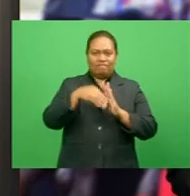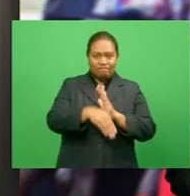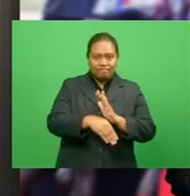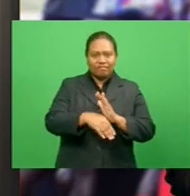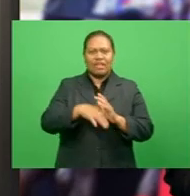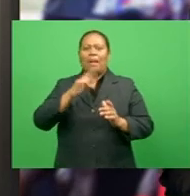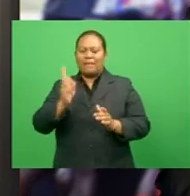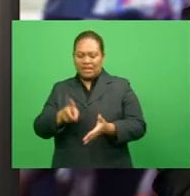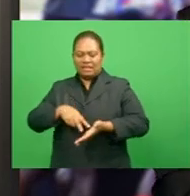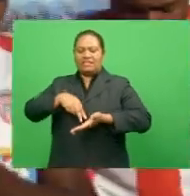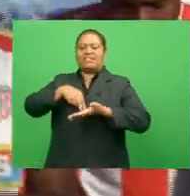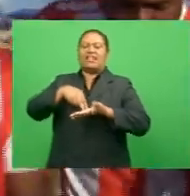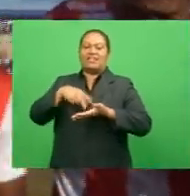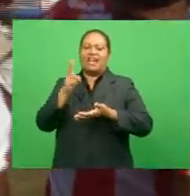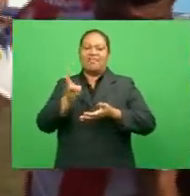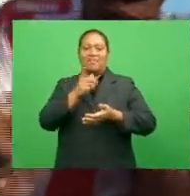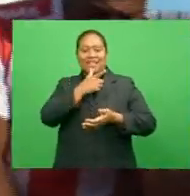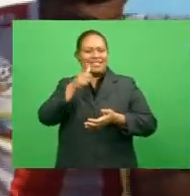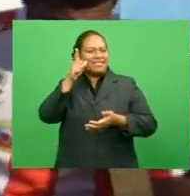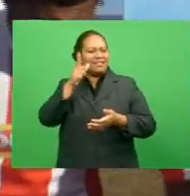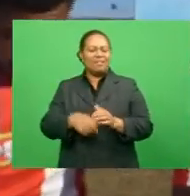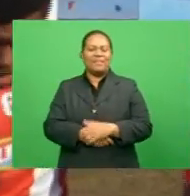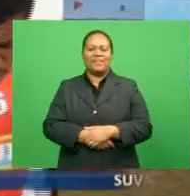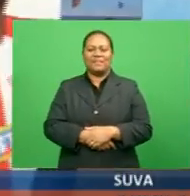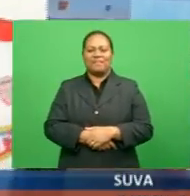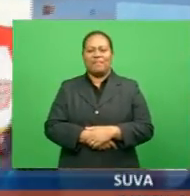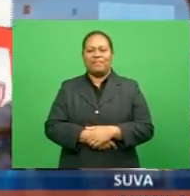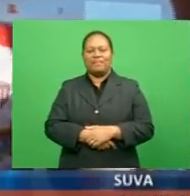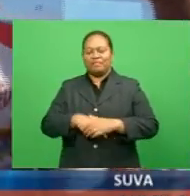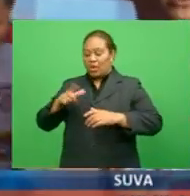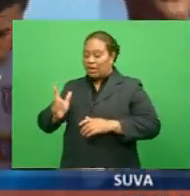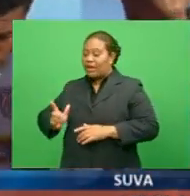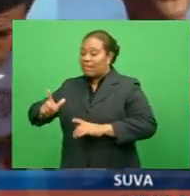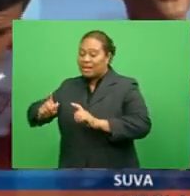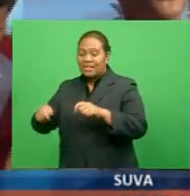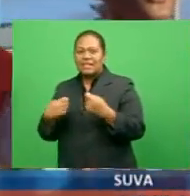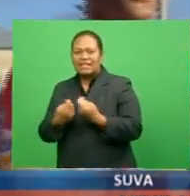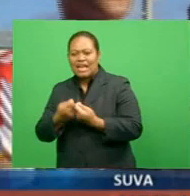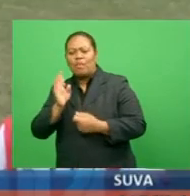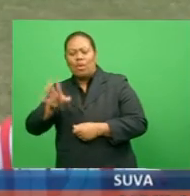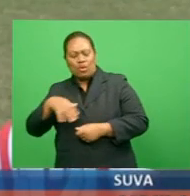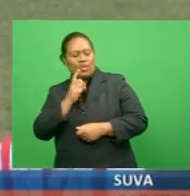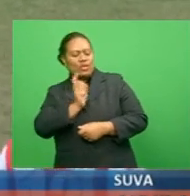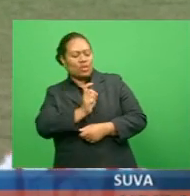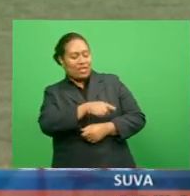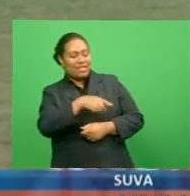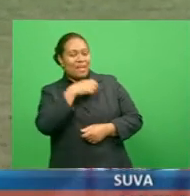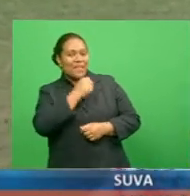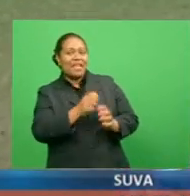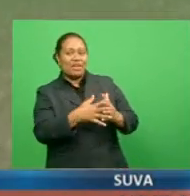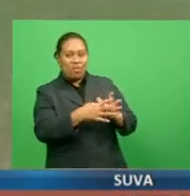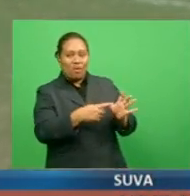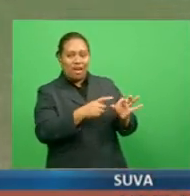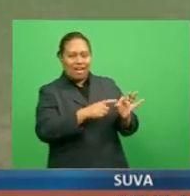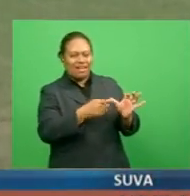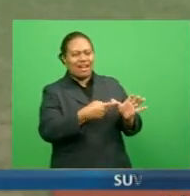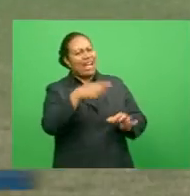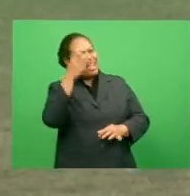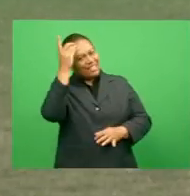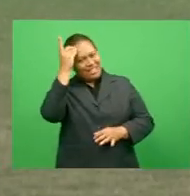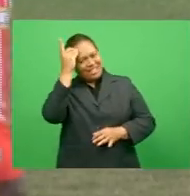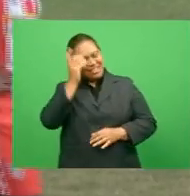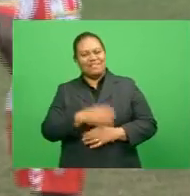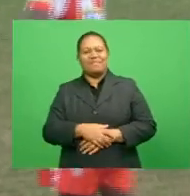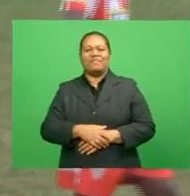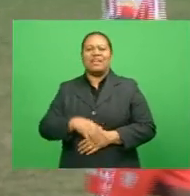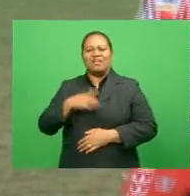standing yesterday. The man Lambasa players called Daddy ended his last ever IDC with a 2-1 win